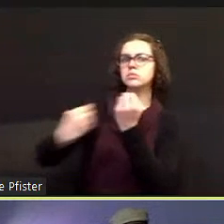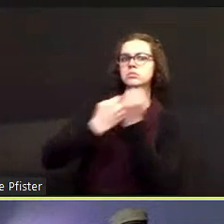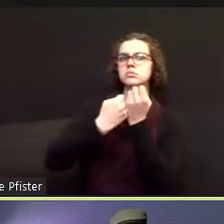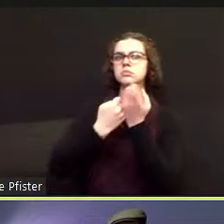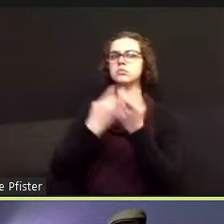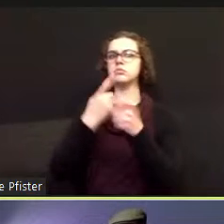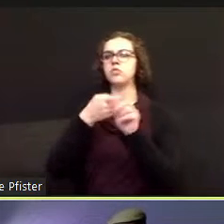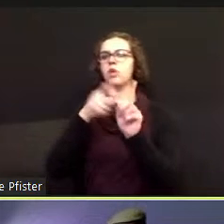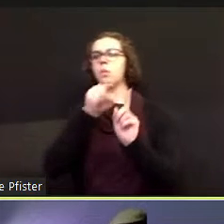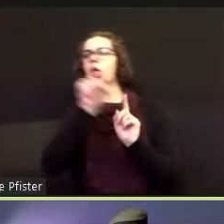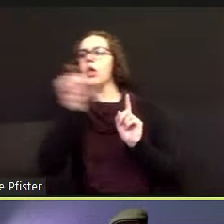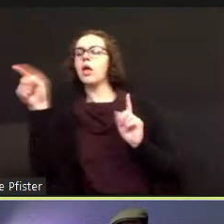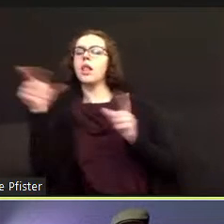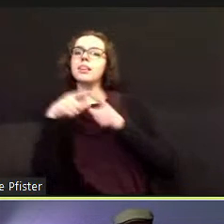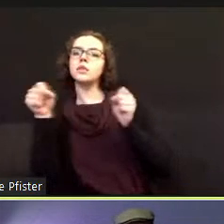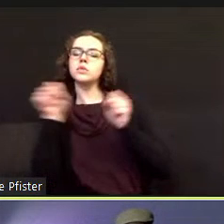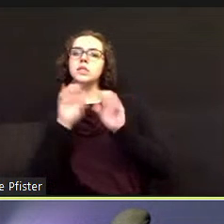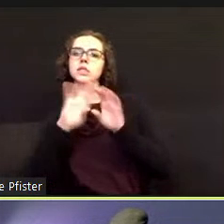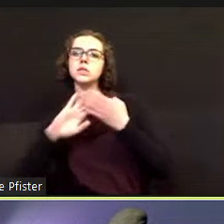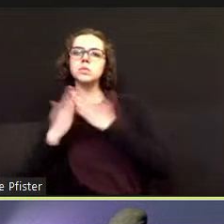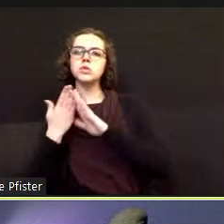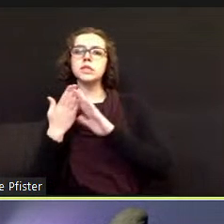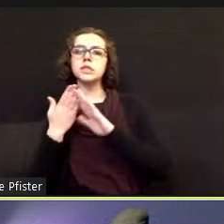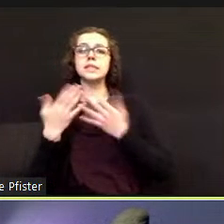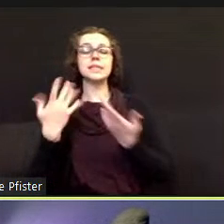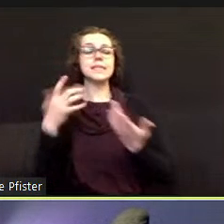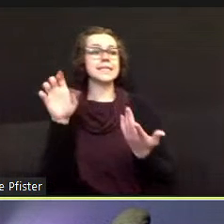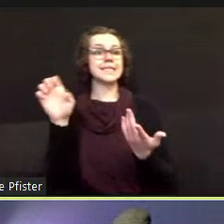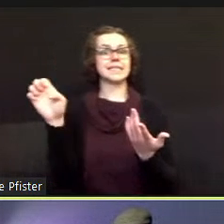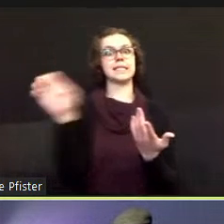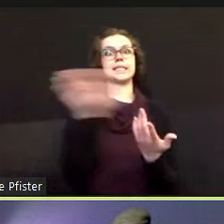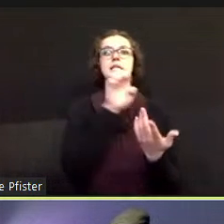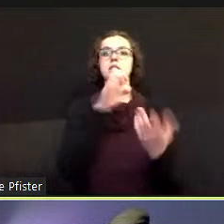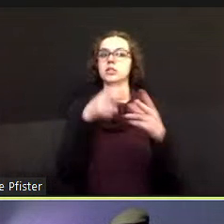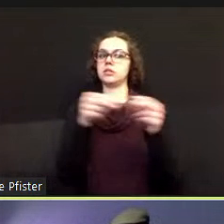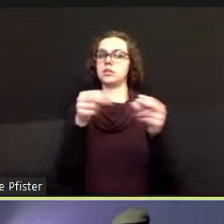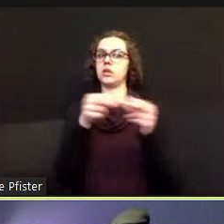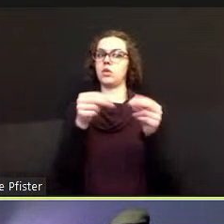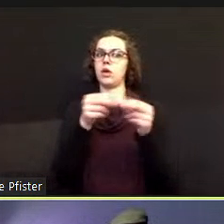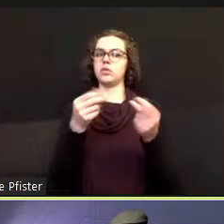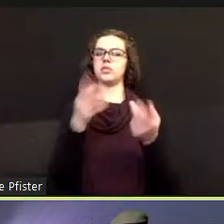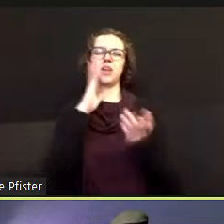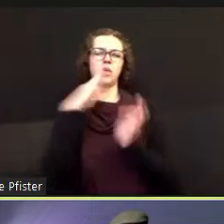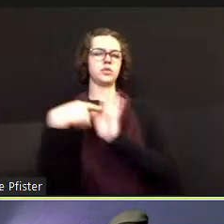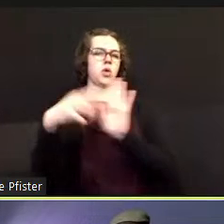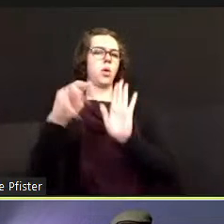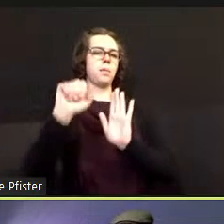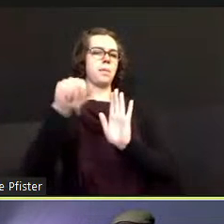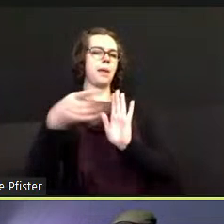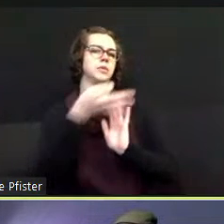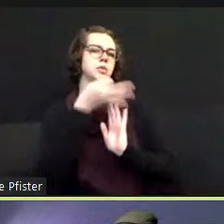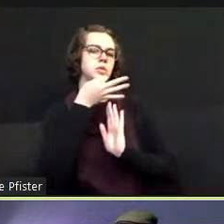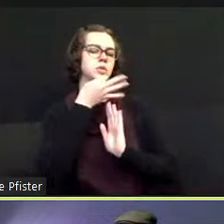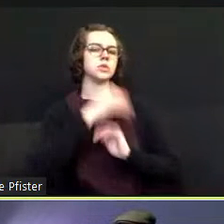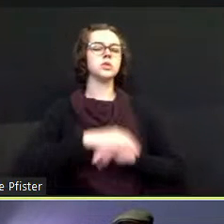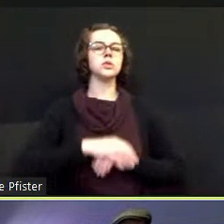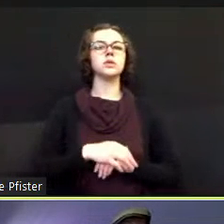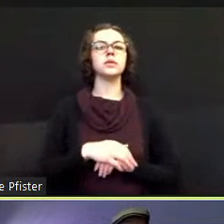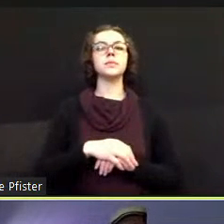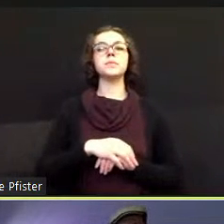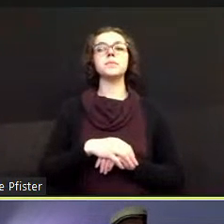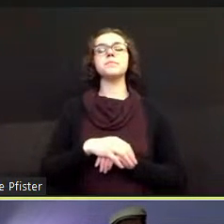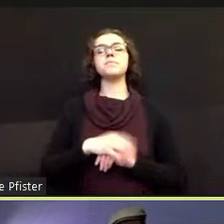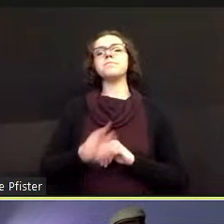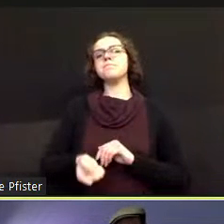different linguistic communities, especially in eastern Nicaragua. I'll put up a map in a moment. And they were